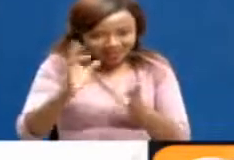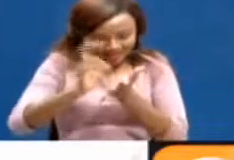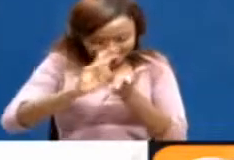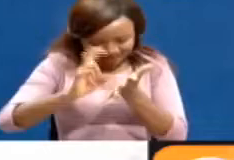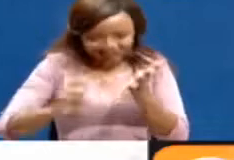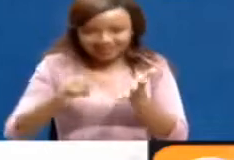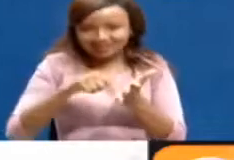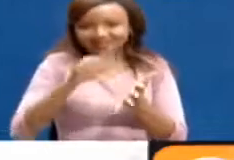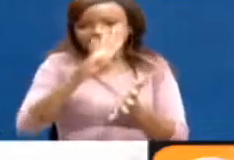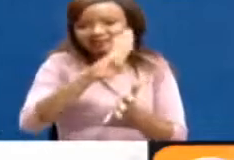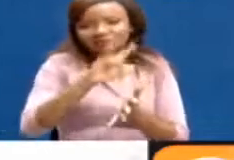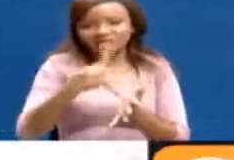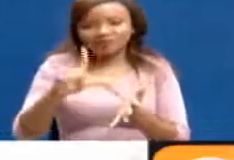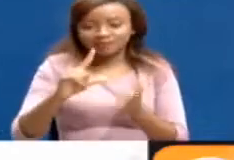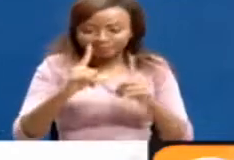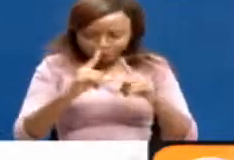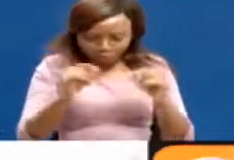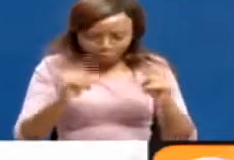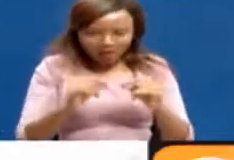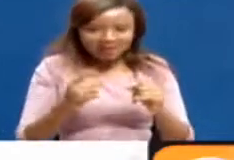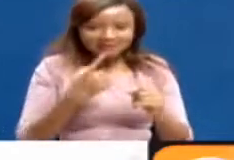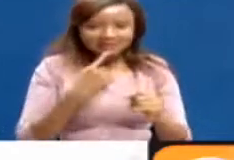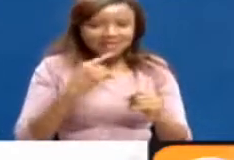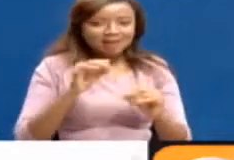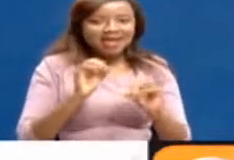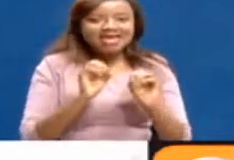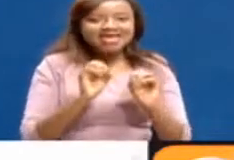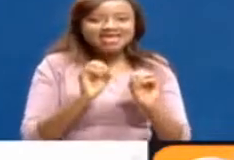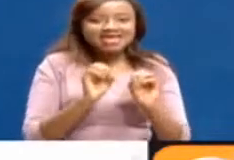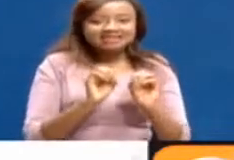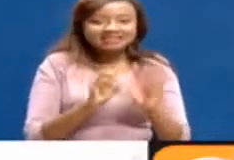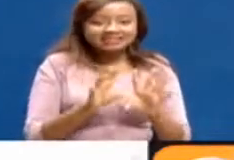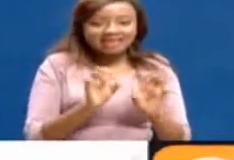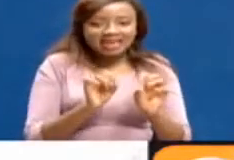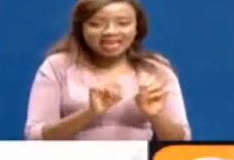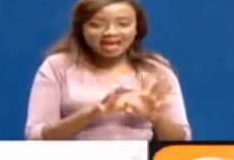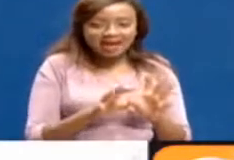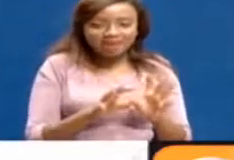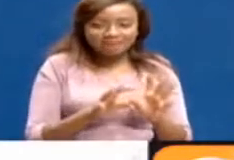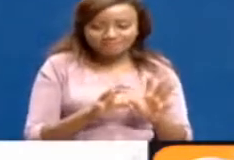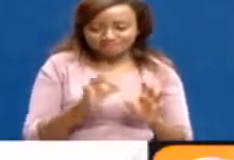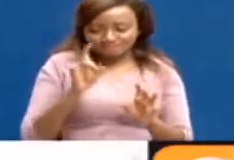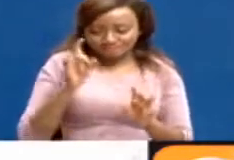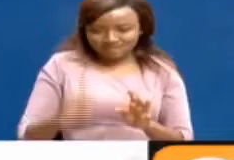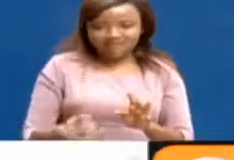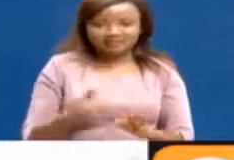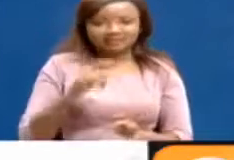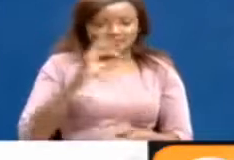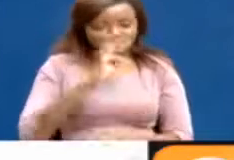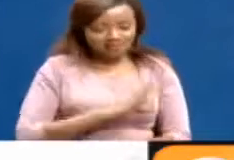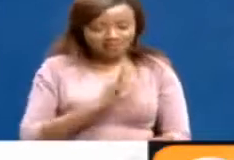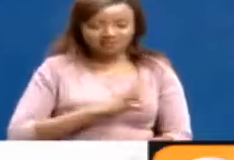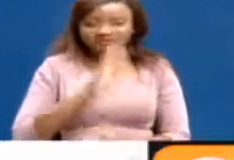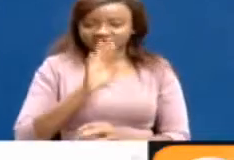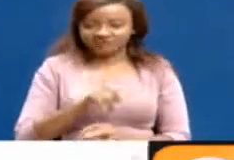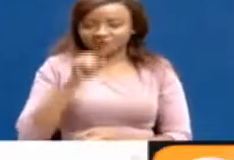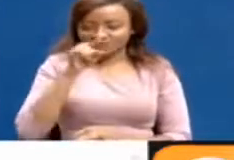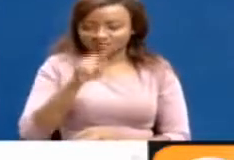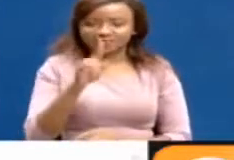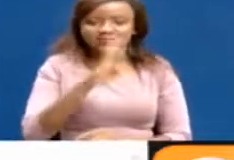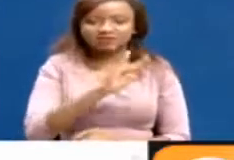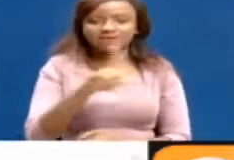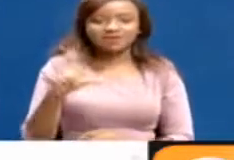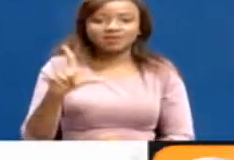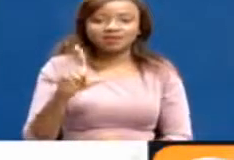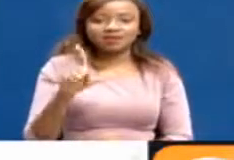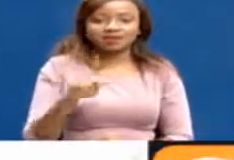The wording there, the word informal sector is put there explicitly, should benefit from such interventions once government is able